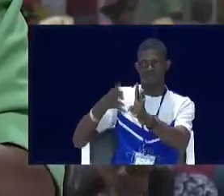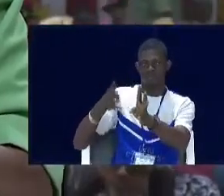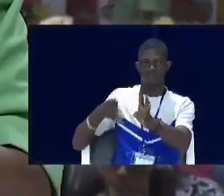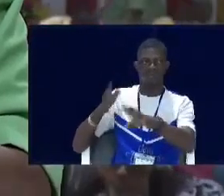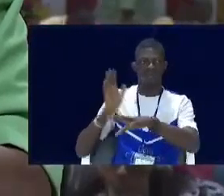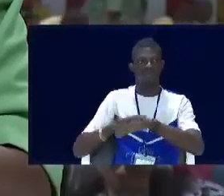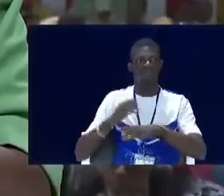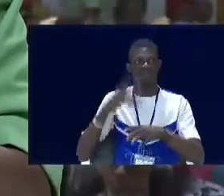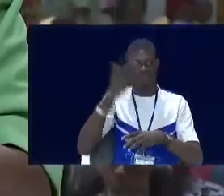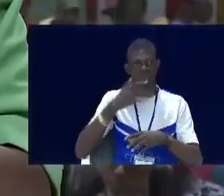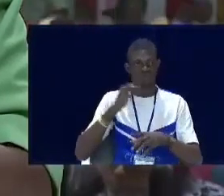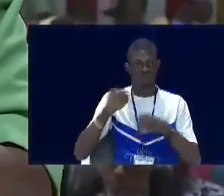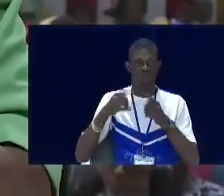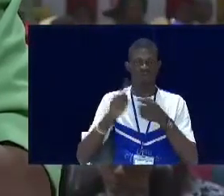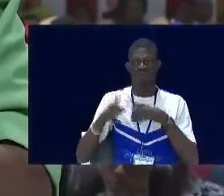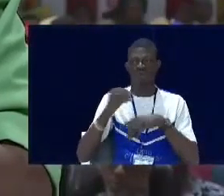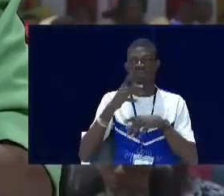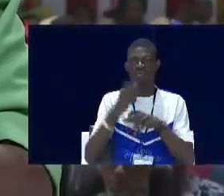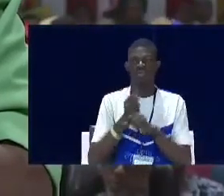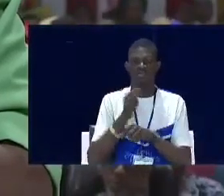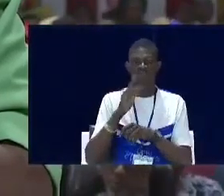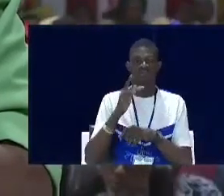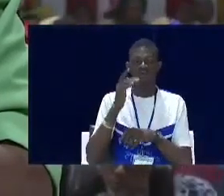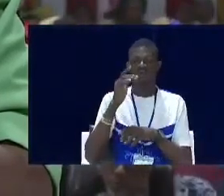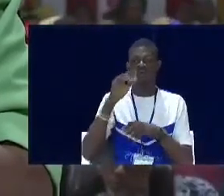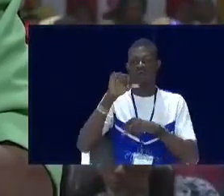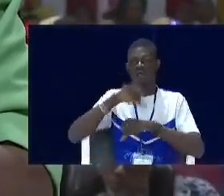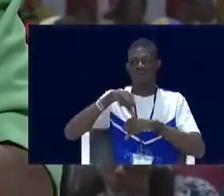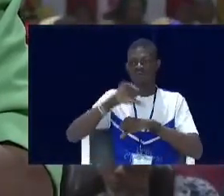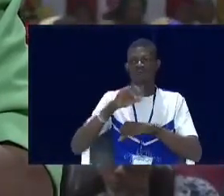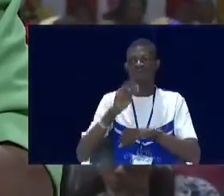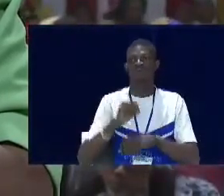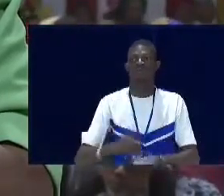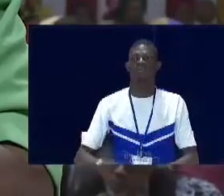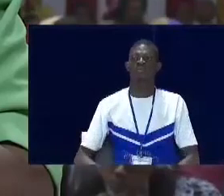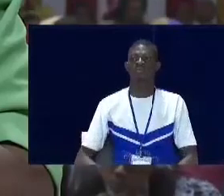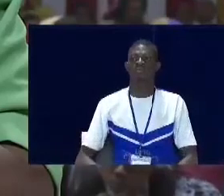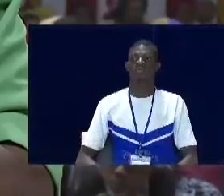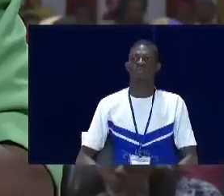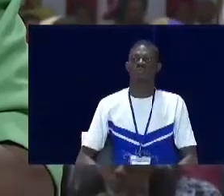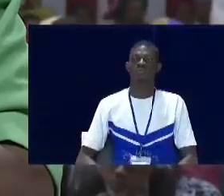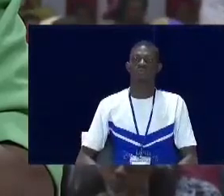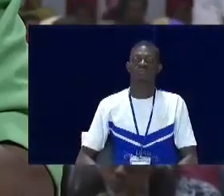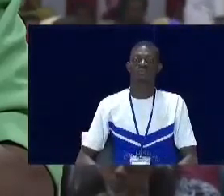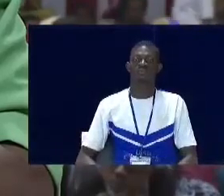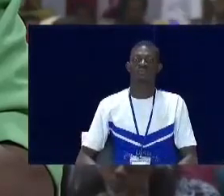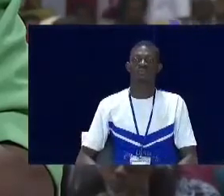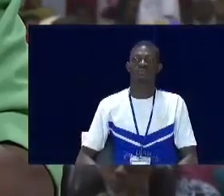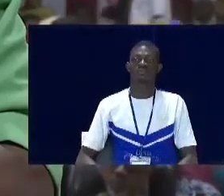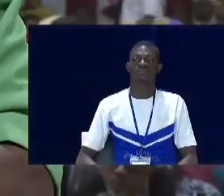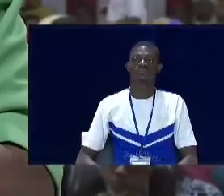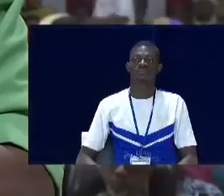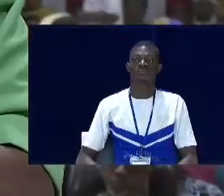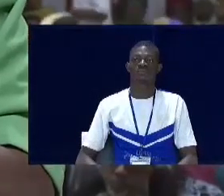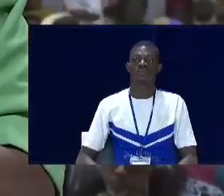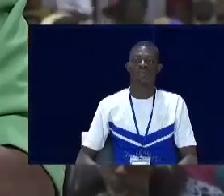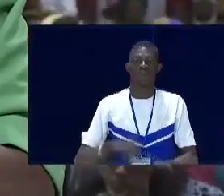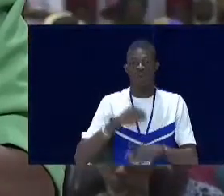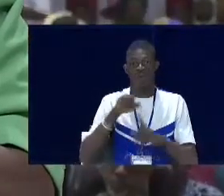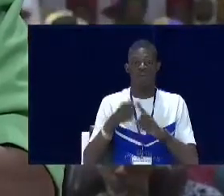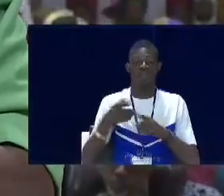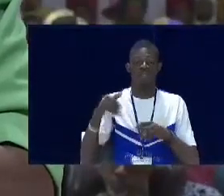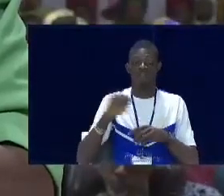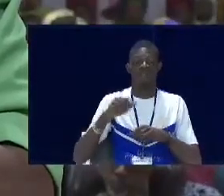And then you go to them and get anointed. Best ni wa to won lo ki won si le fi ami roroyan o. And when they anoint